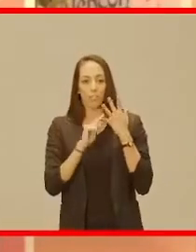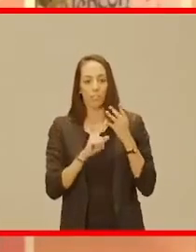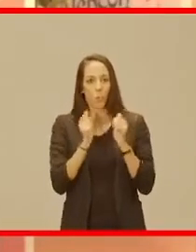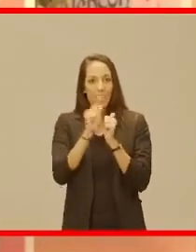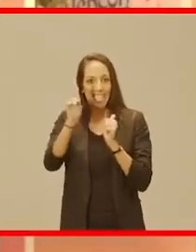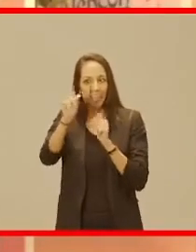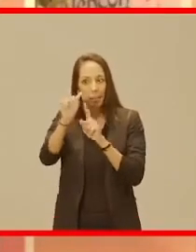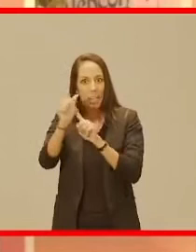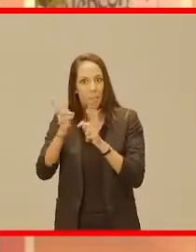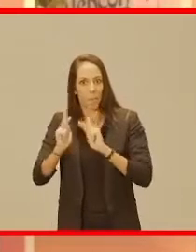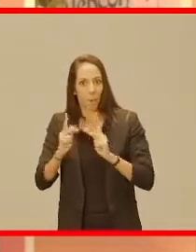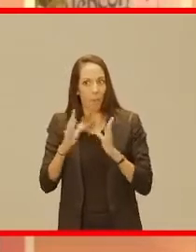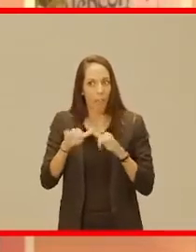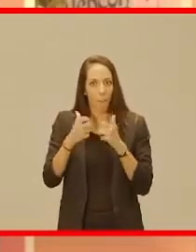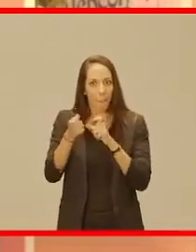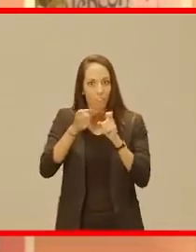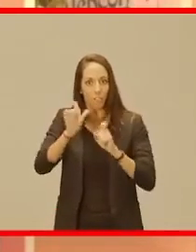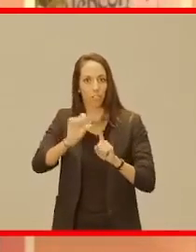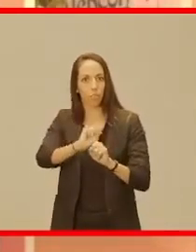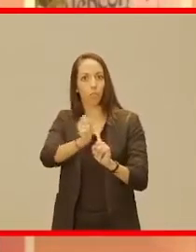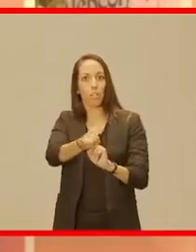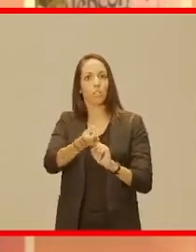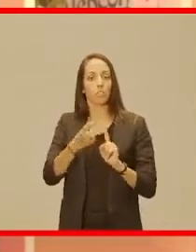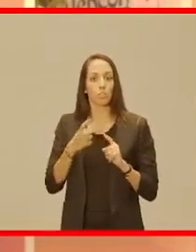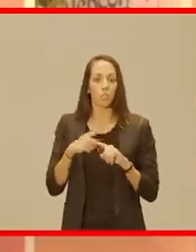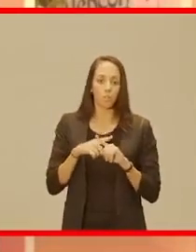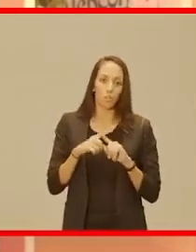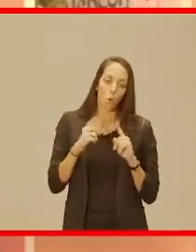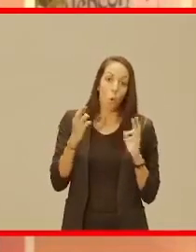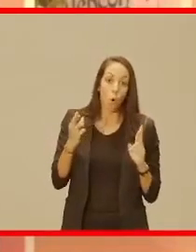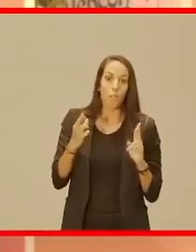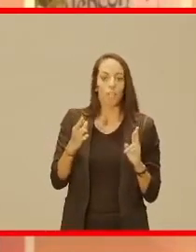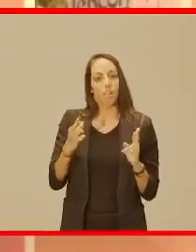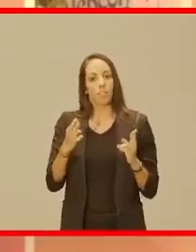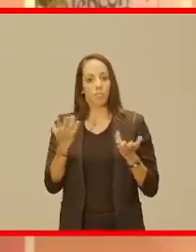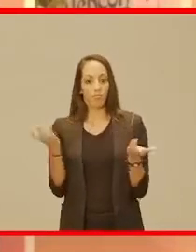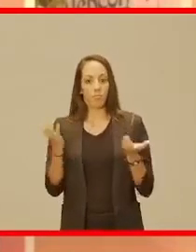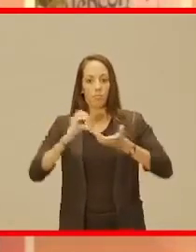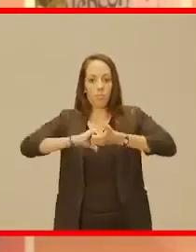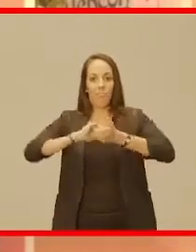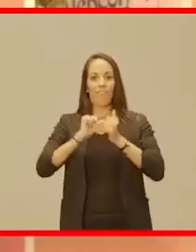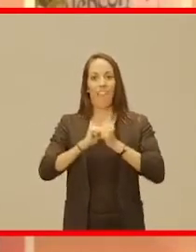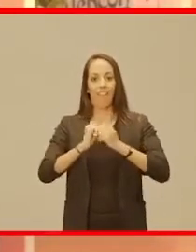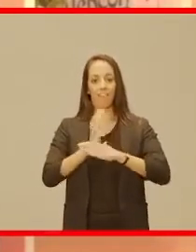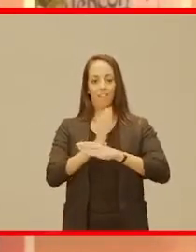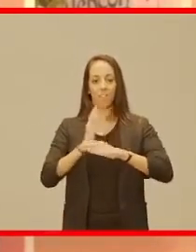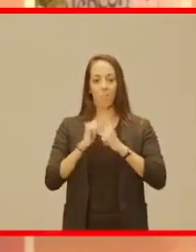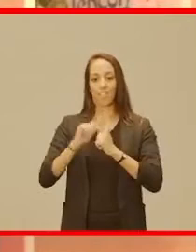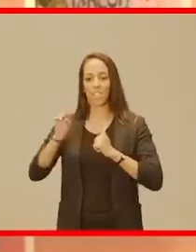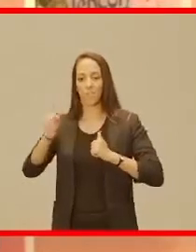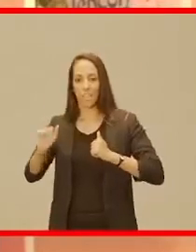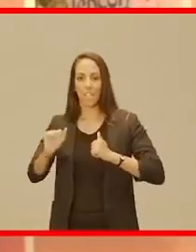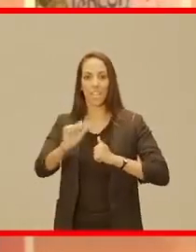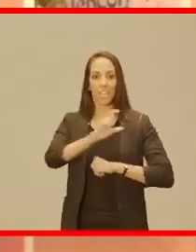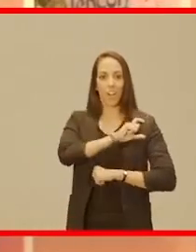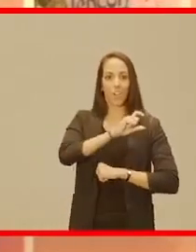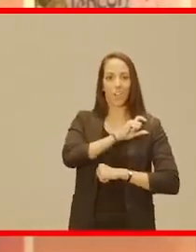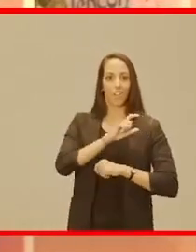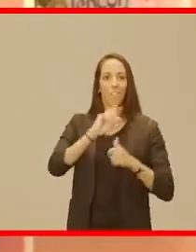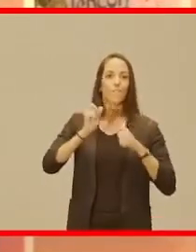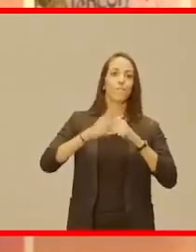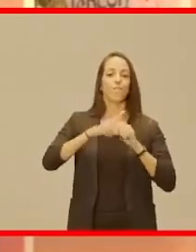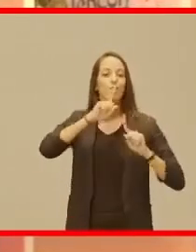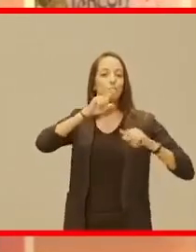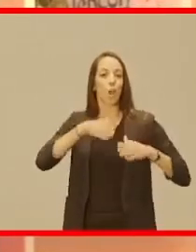can actually build a bridge between, you know, first responders and, you know, people with disabilities. Yeah, and I think it takes creative